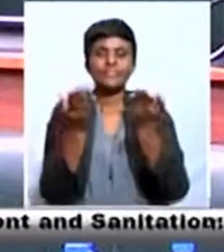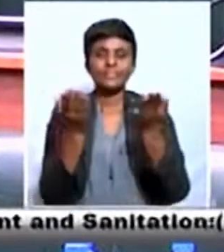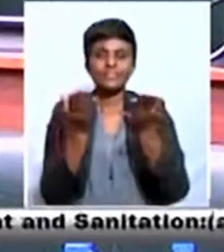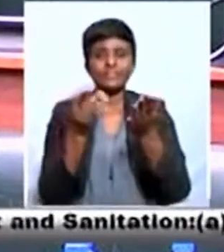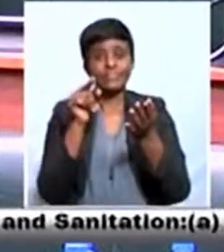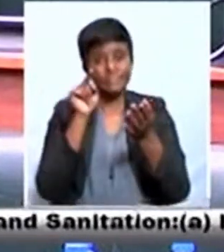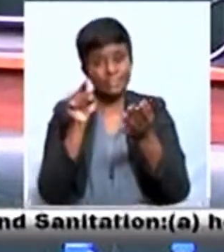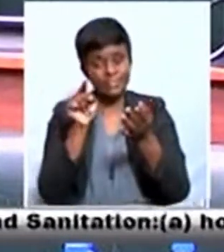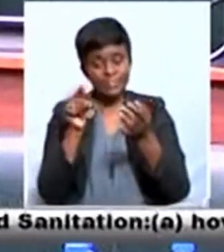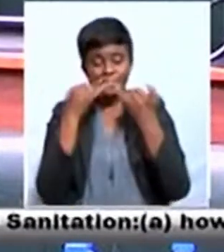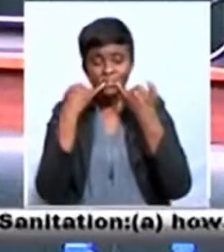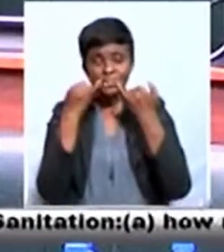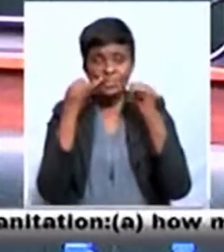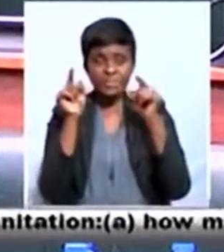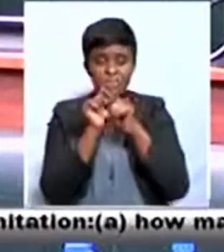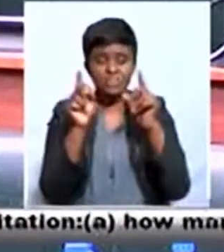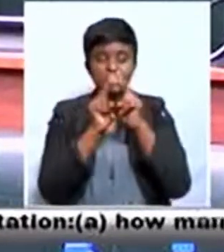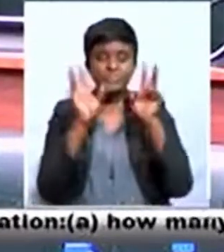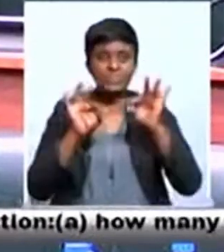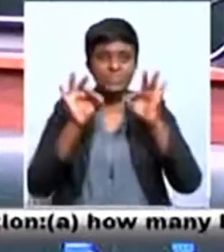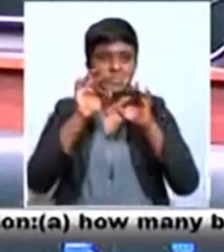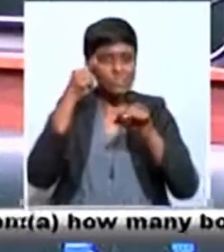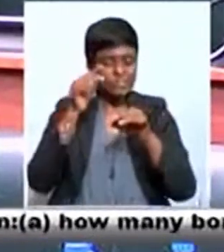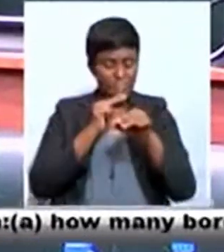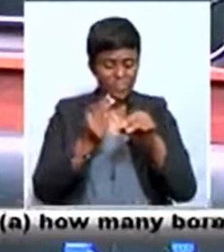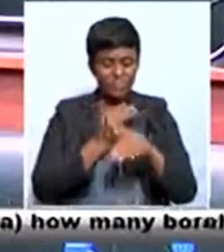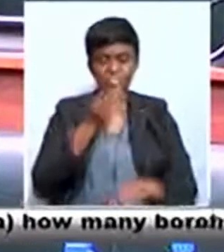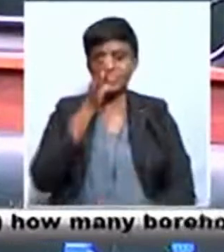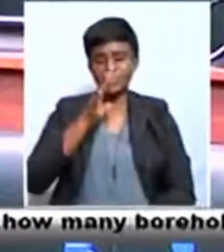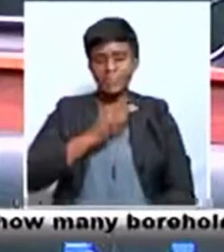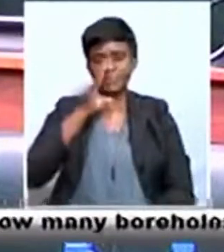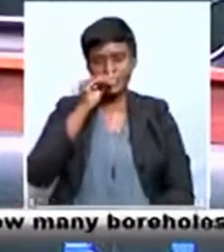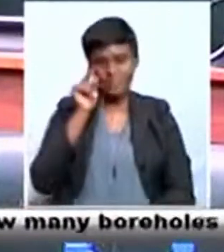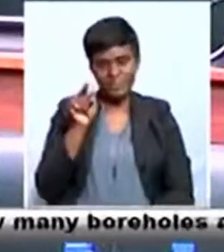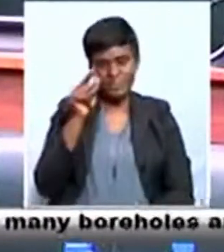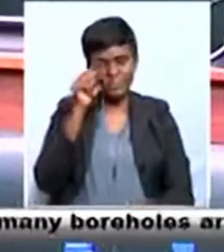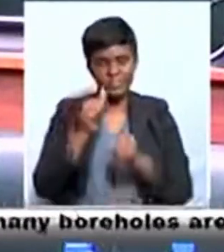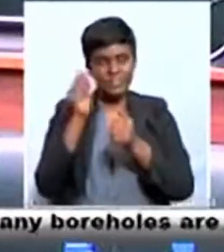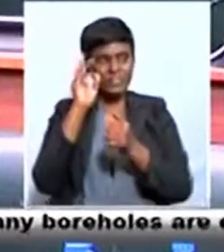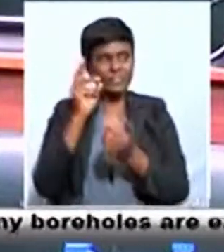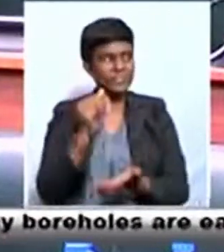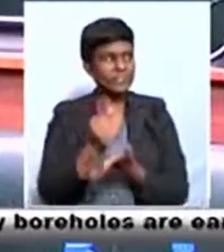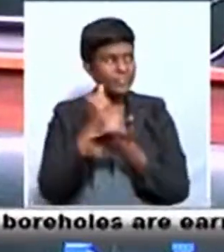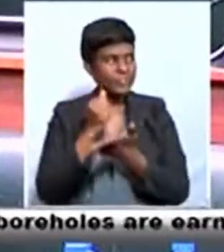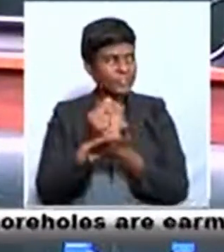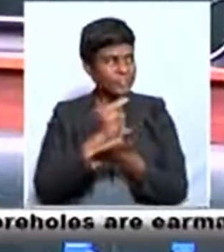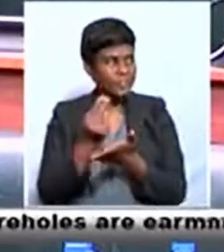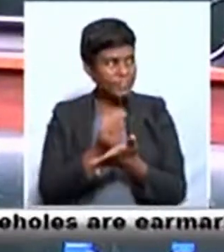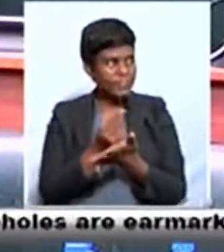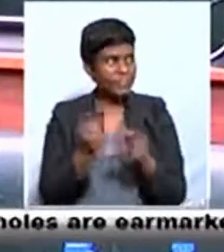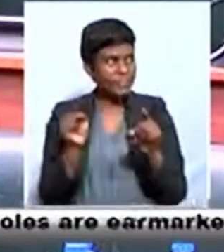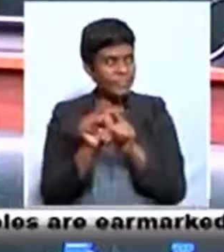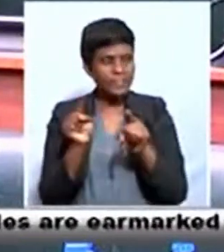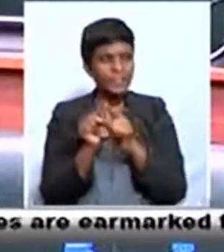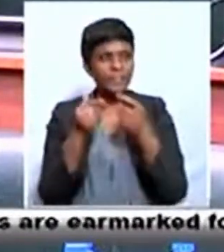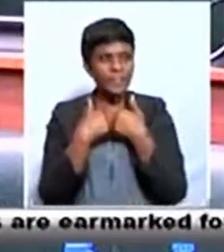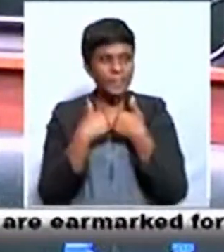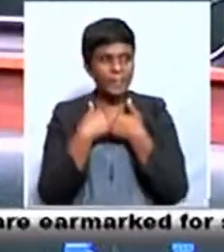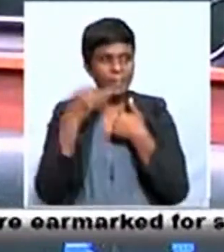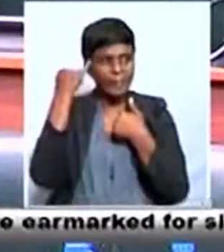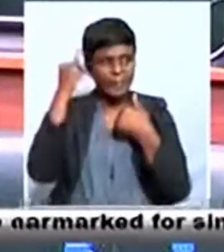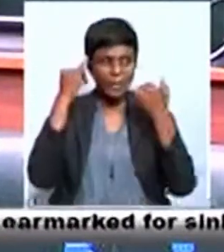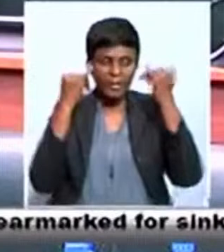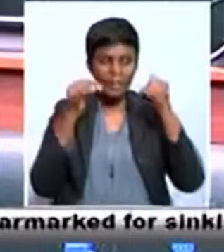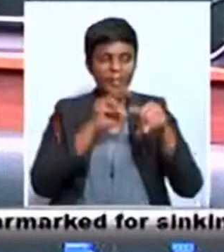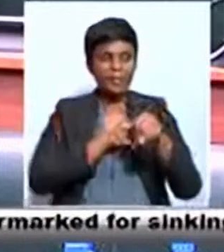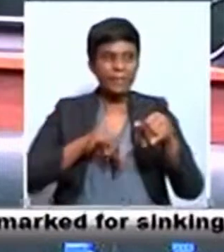this information is very important for us, Madam Speaker, because it's going to help us to carry the views of the members of